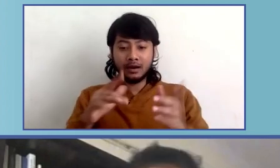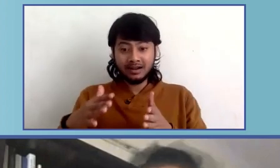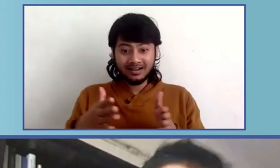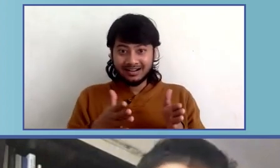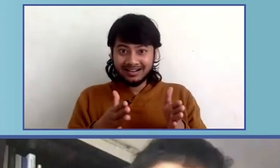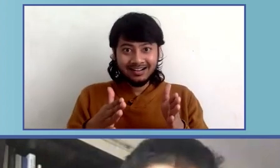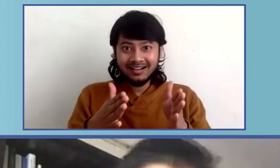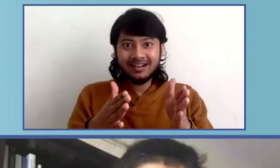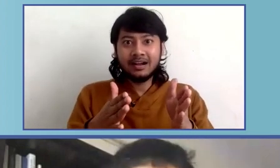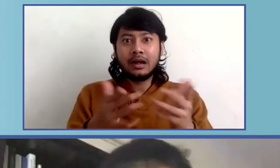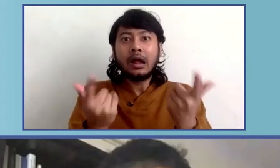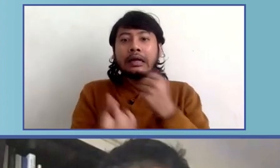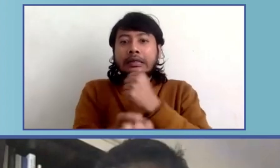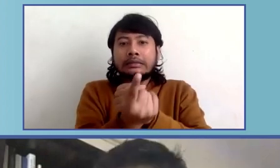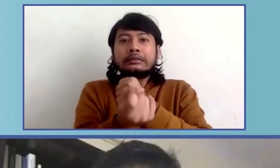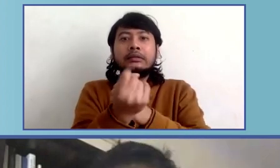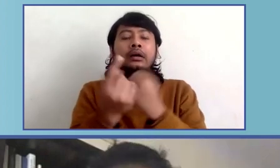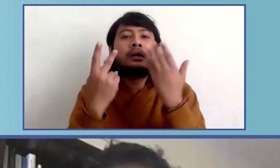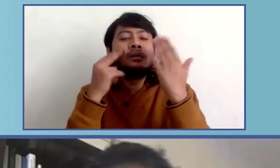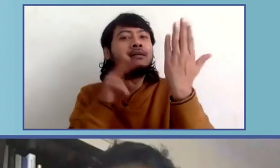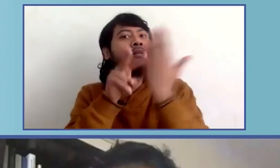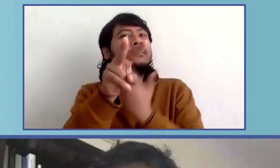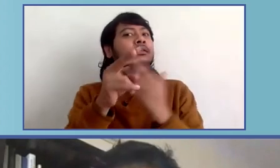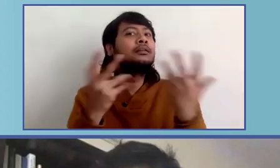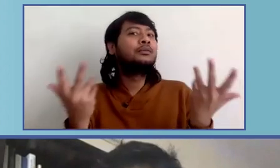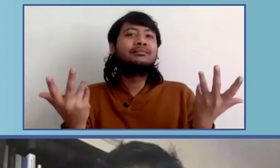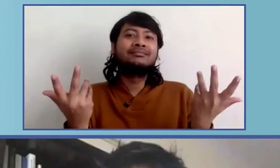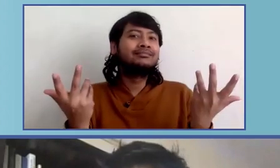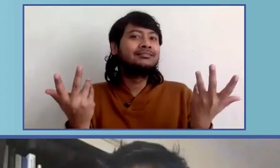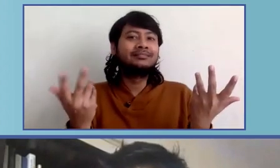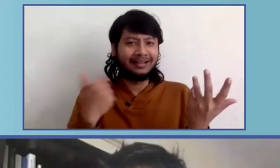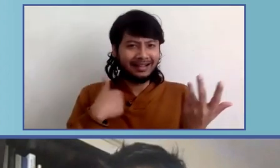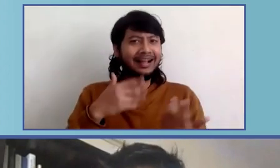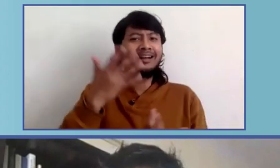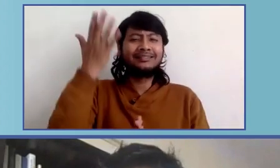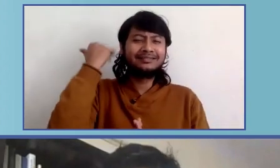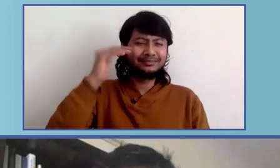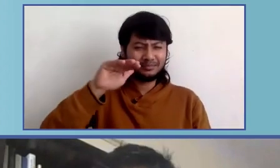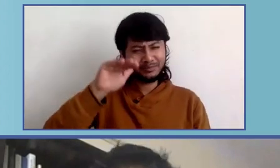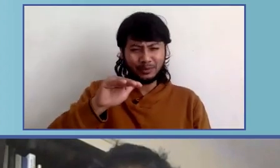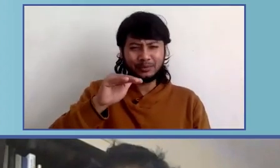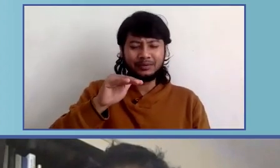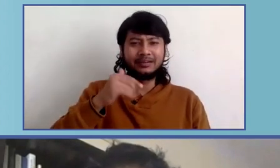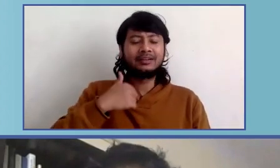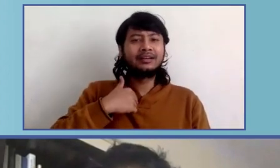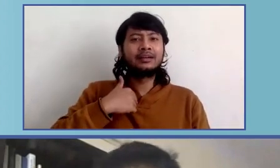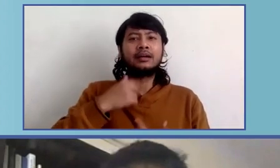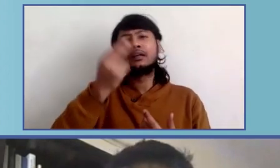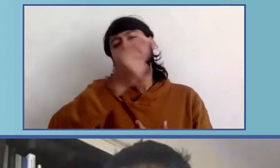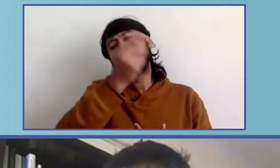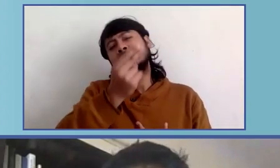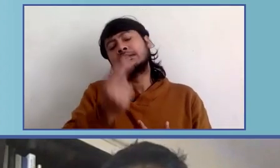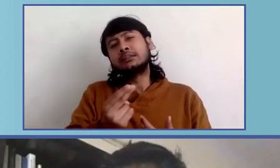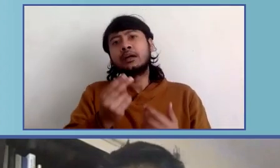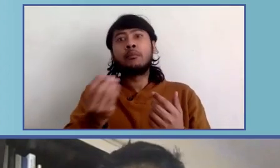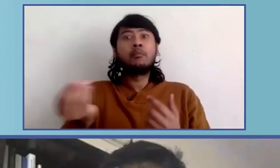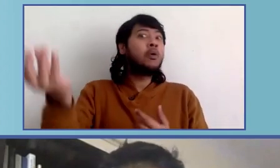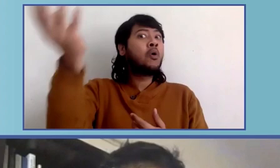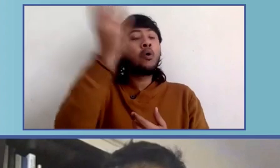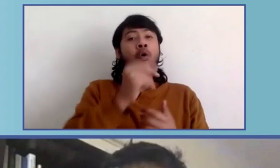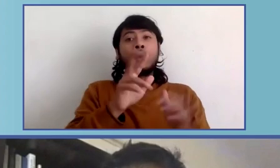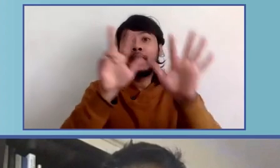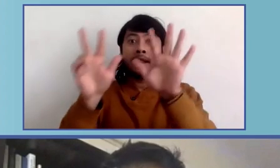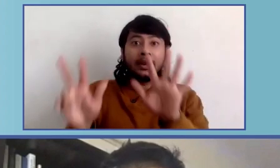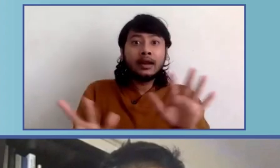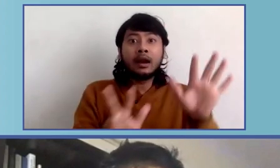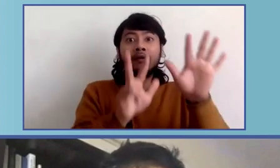you can't really predict, right, what happens in future. Like, I remember when I was a kid, I used to paint like 8 to 10 hours a day.